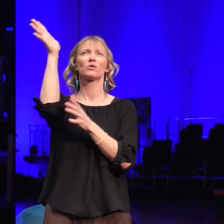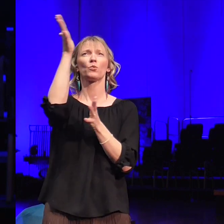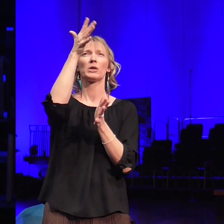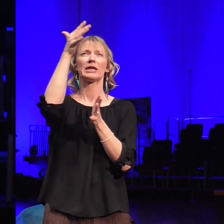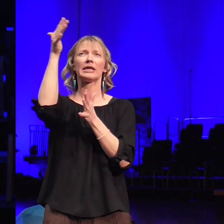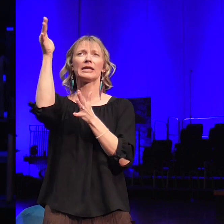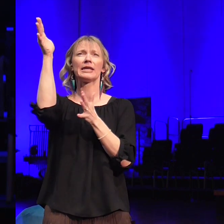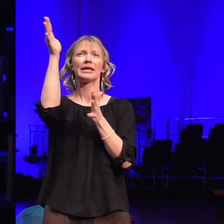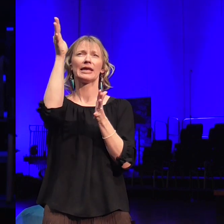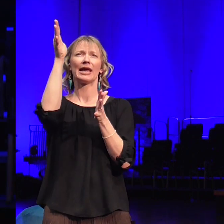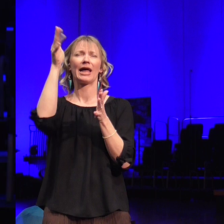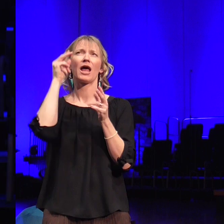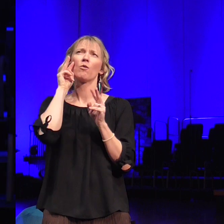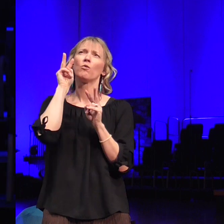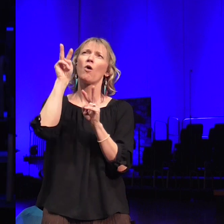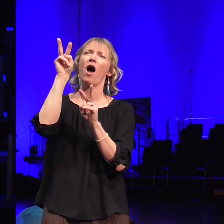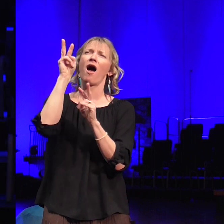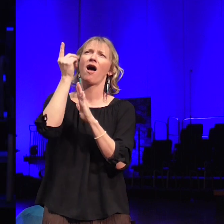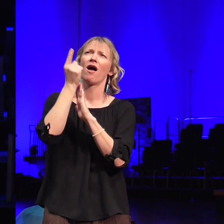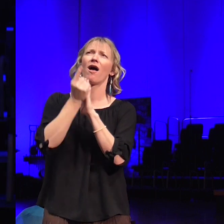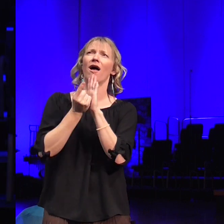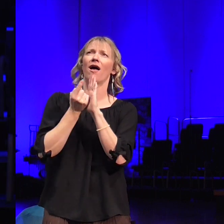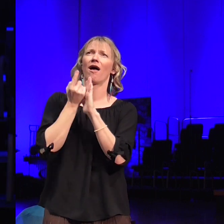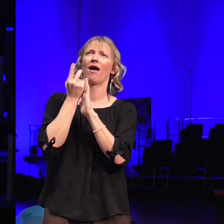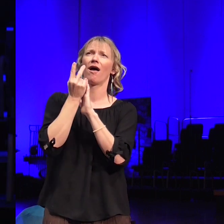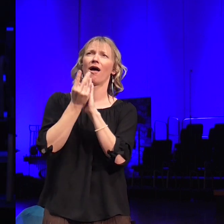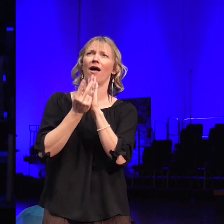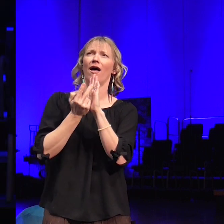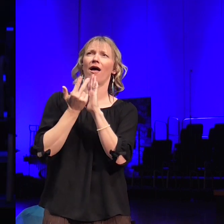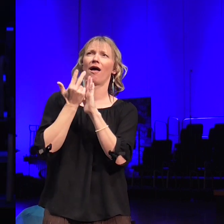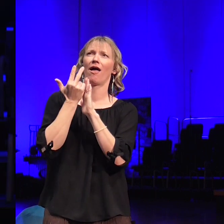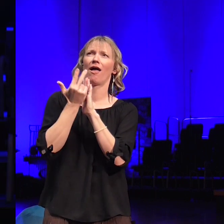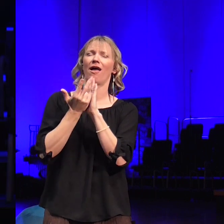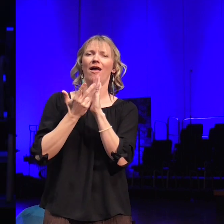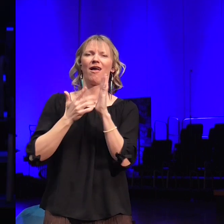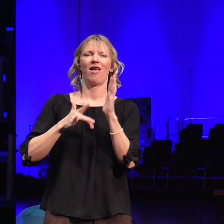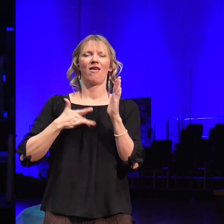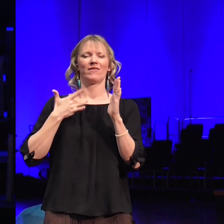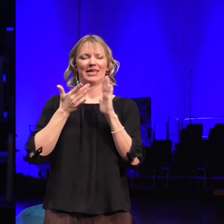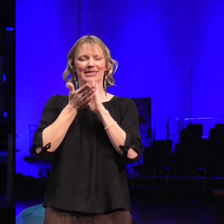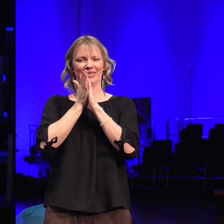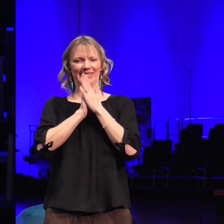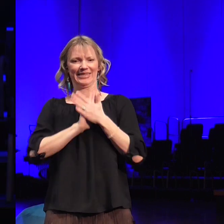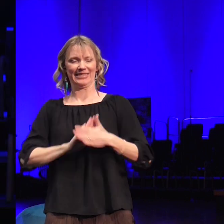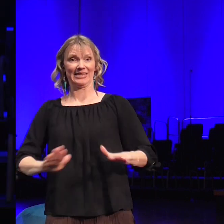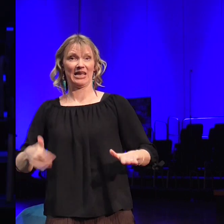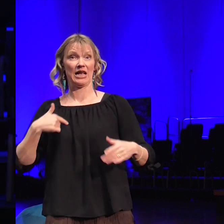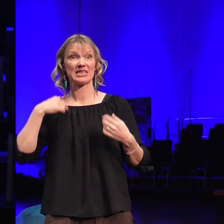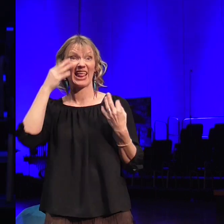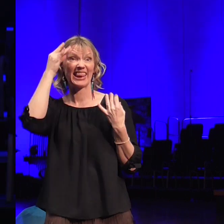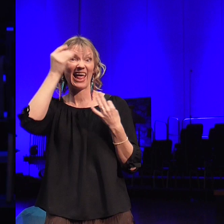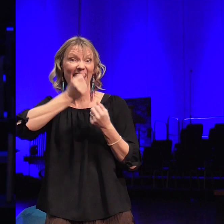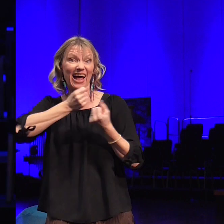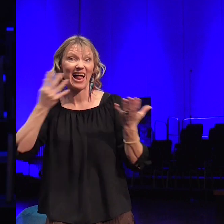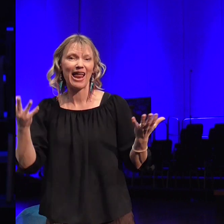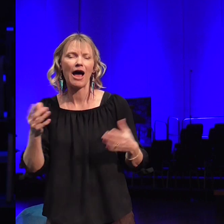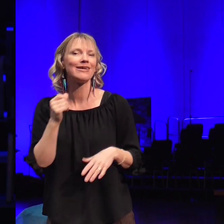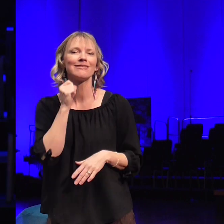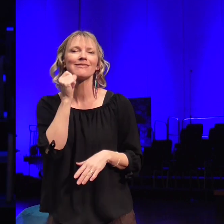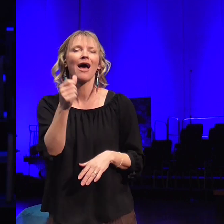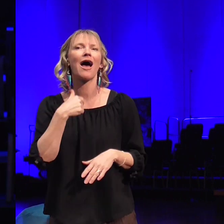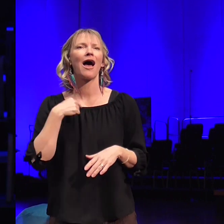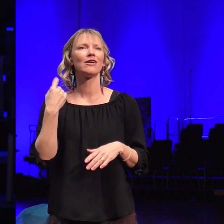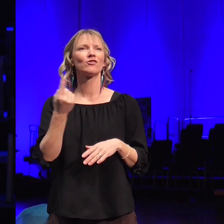hours. Just feeling this absolute stillness. I didn't think about much. I just was